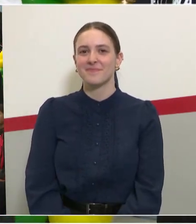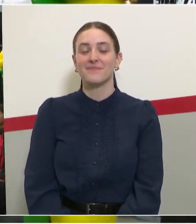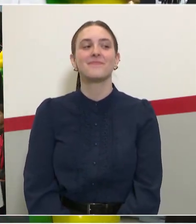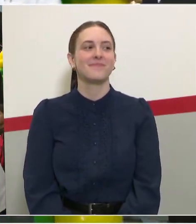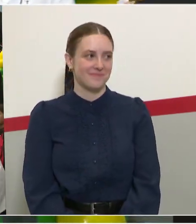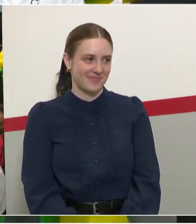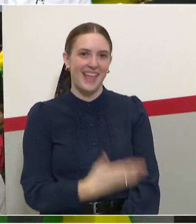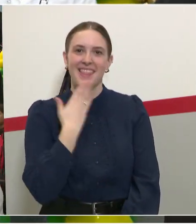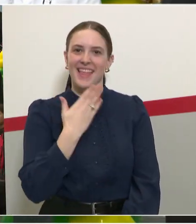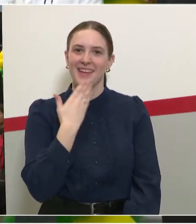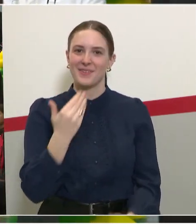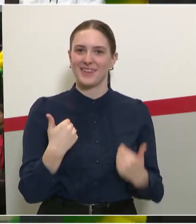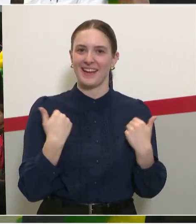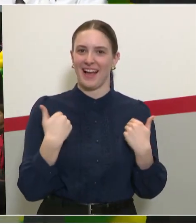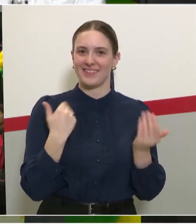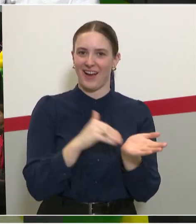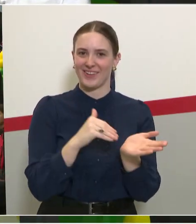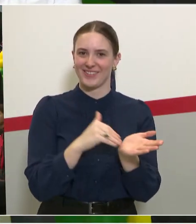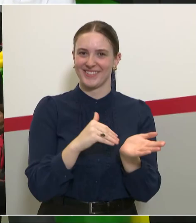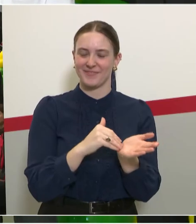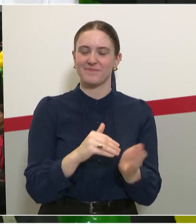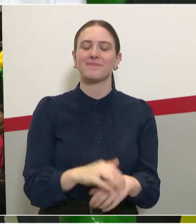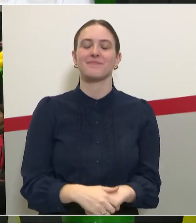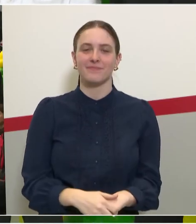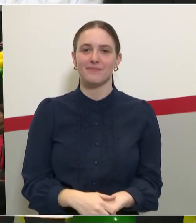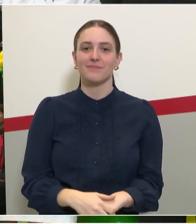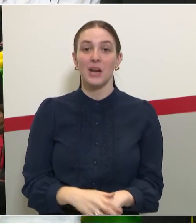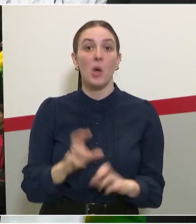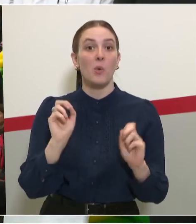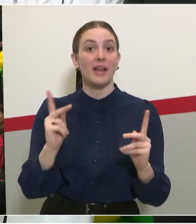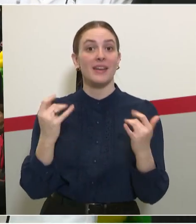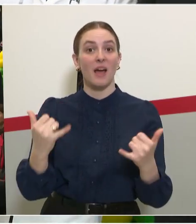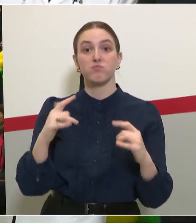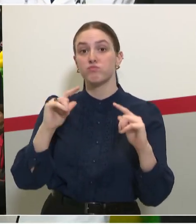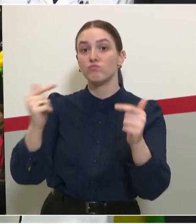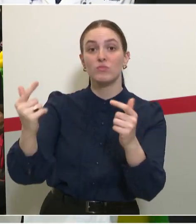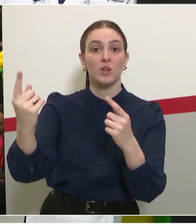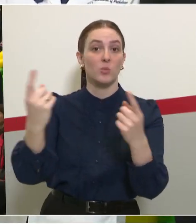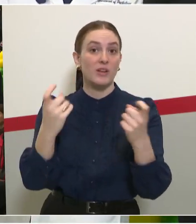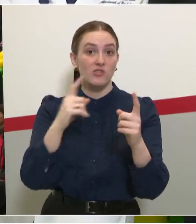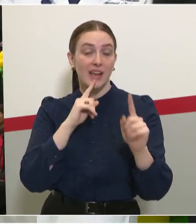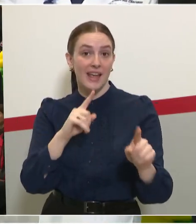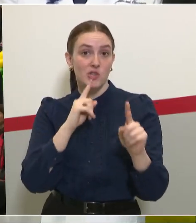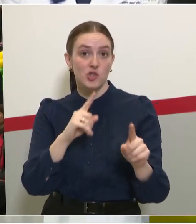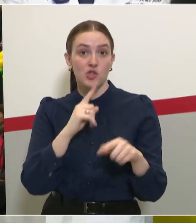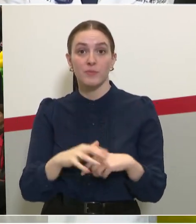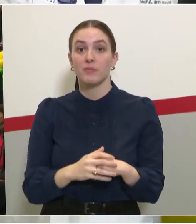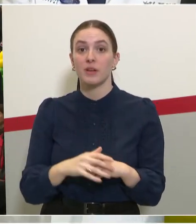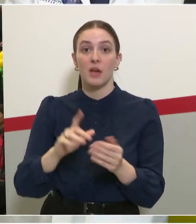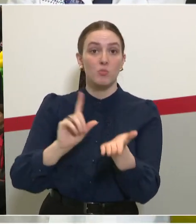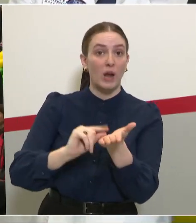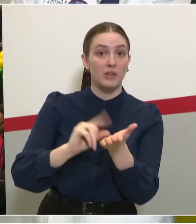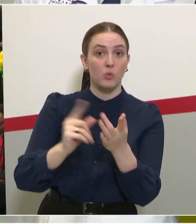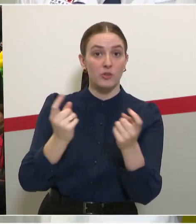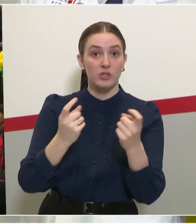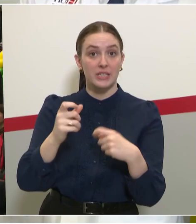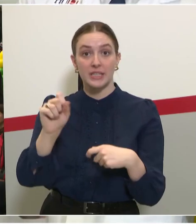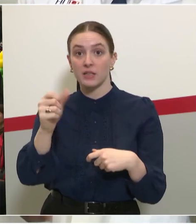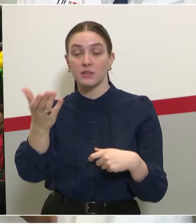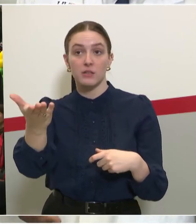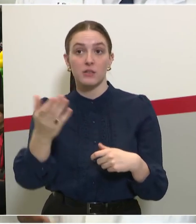Thank you, young doctors. Okay, I'll take a few questions. Any questions? Press questions? Yes.